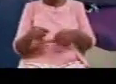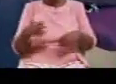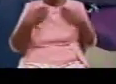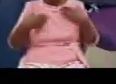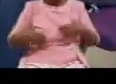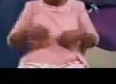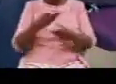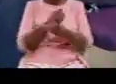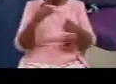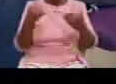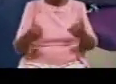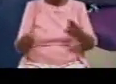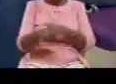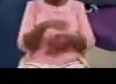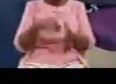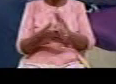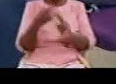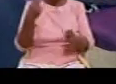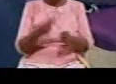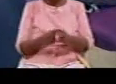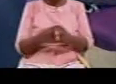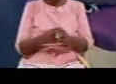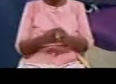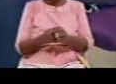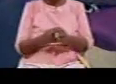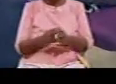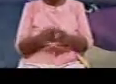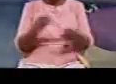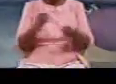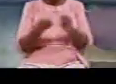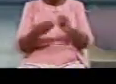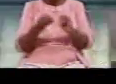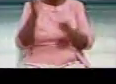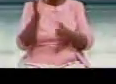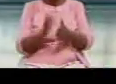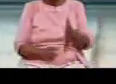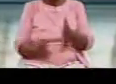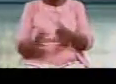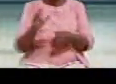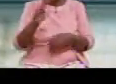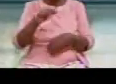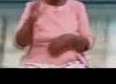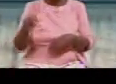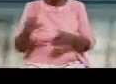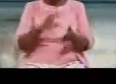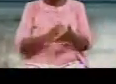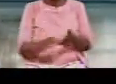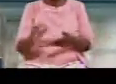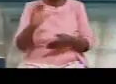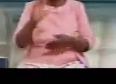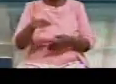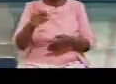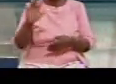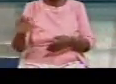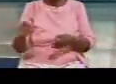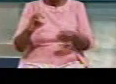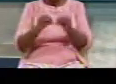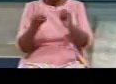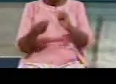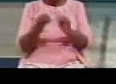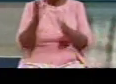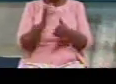said deliverance today. Look at Numbers chapter 33, and I'm reading from verse 55. Numbers